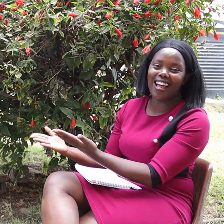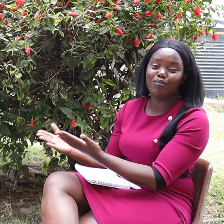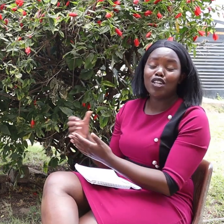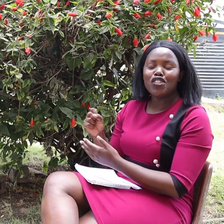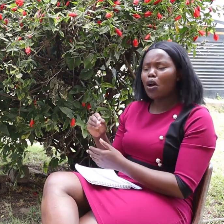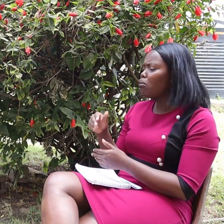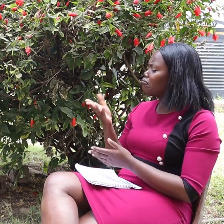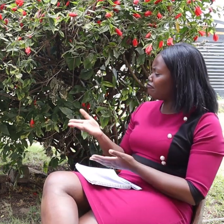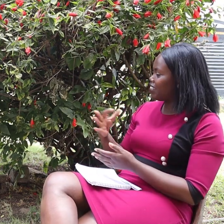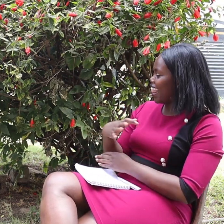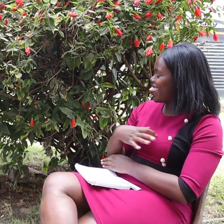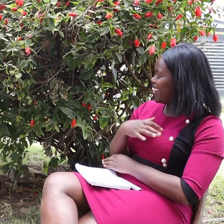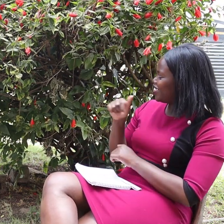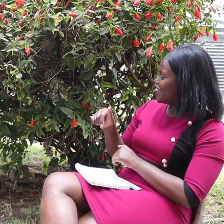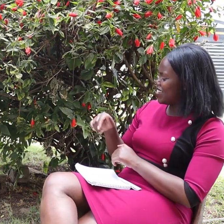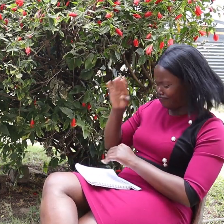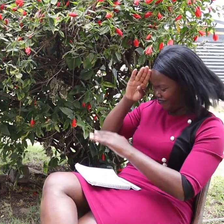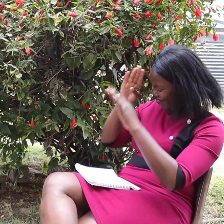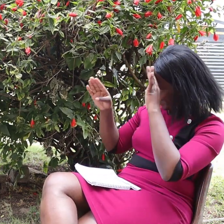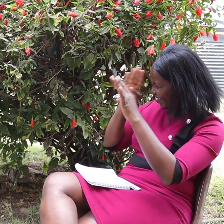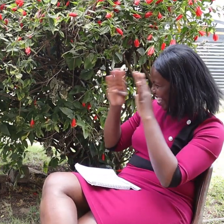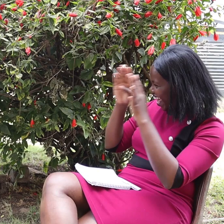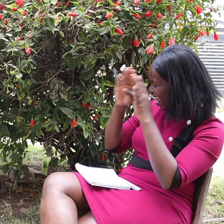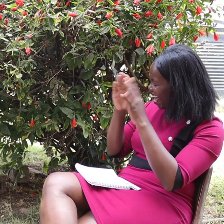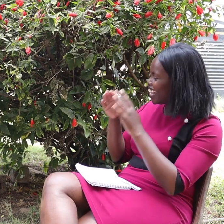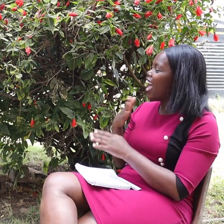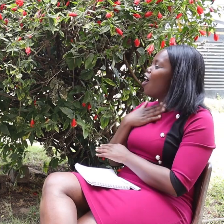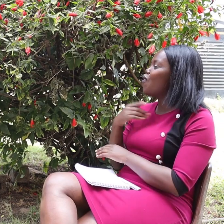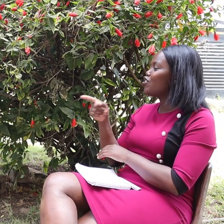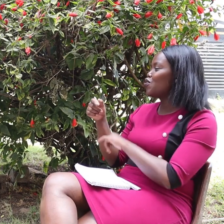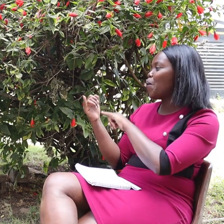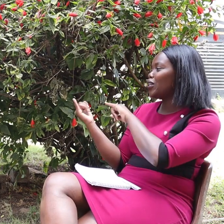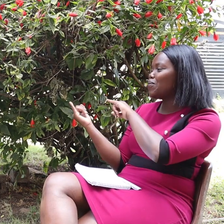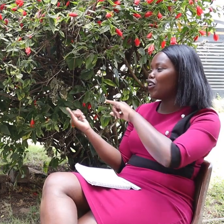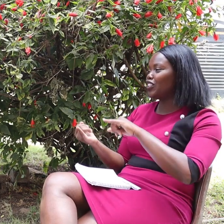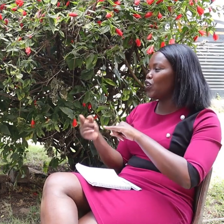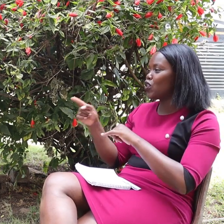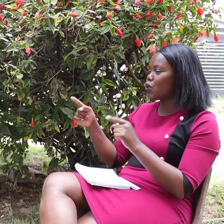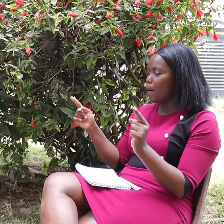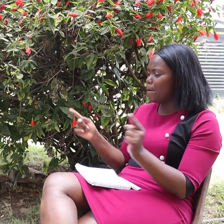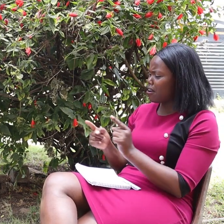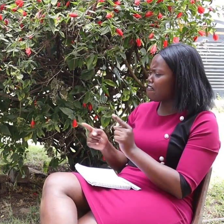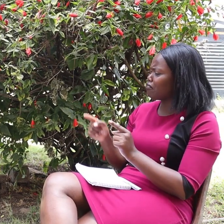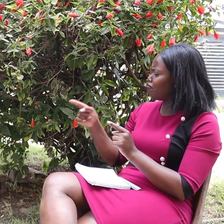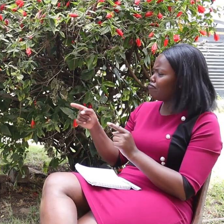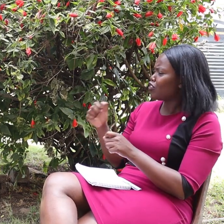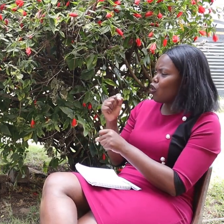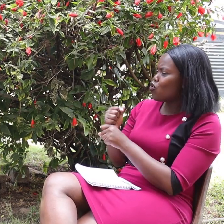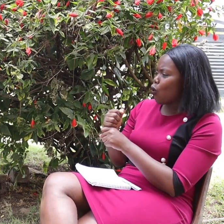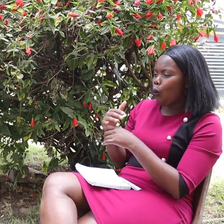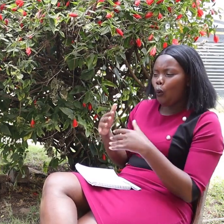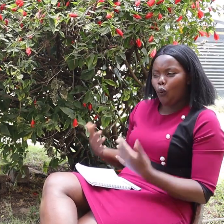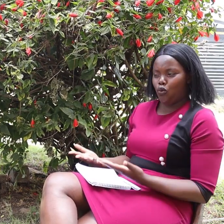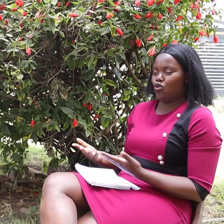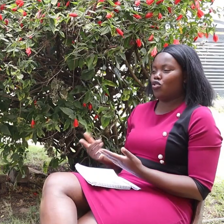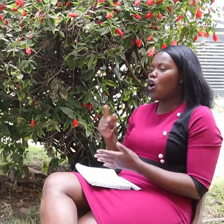you to I want to welcome the guest to you. So thank you so much. Hello, how are you? So please, I want you to introduce